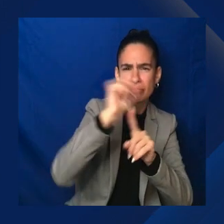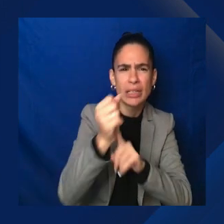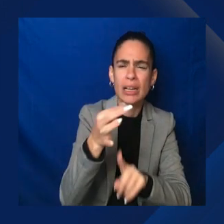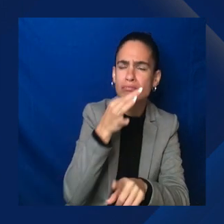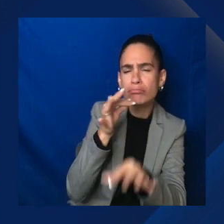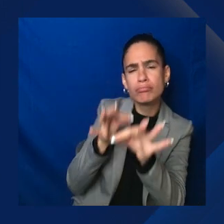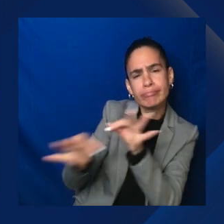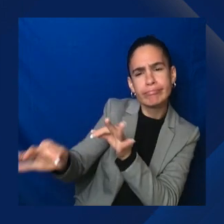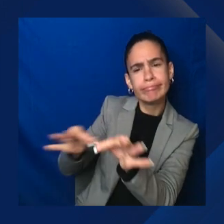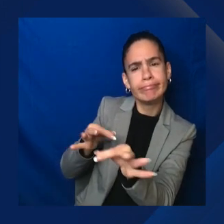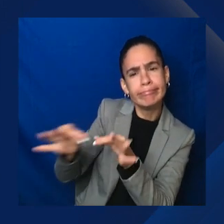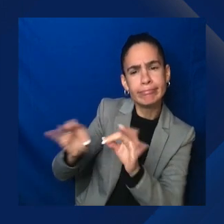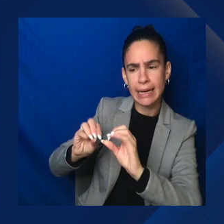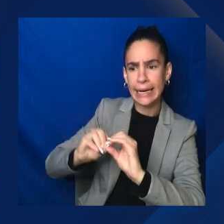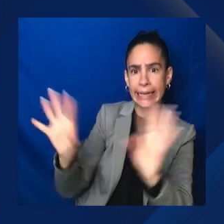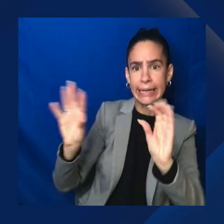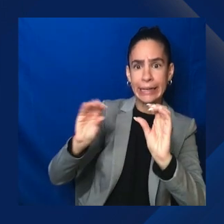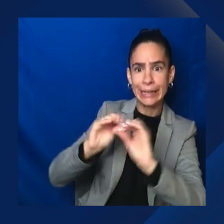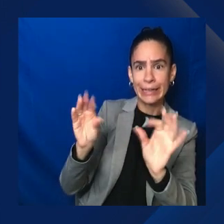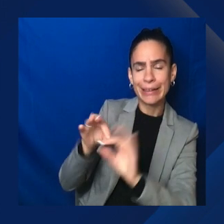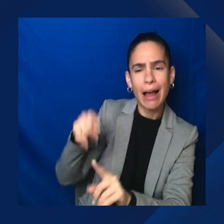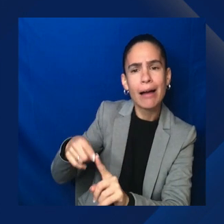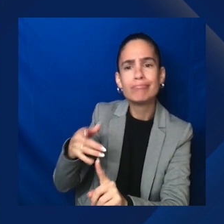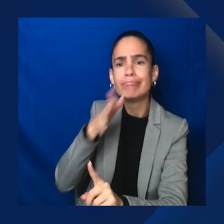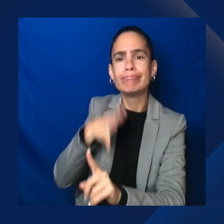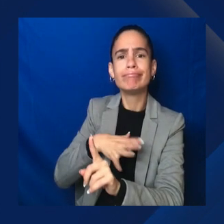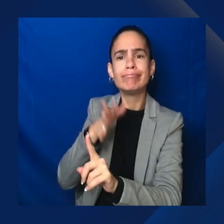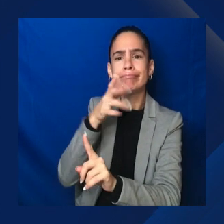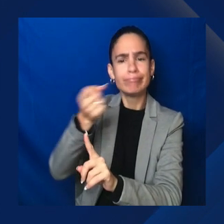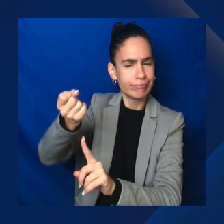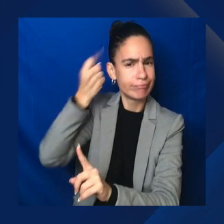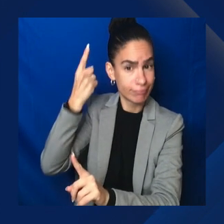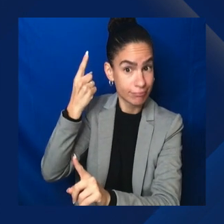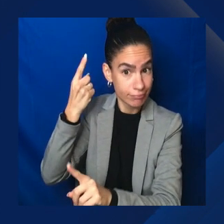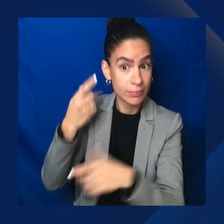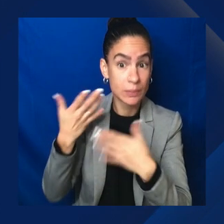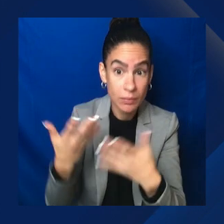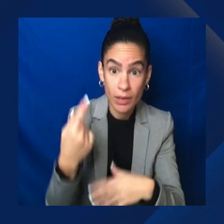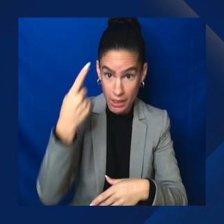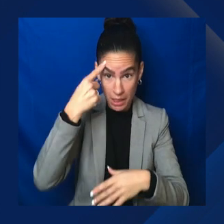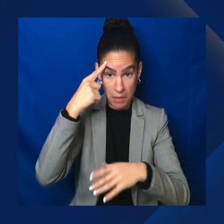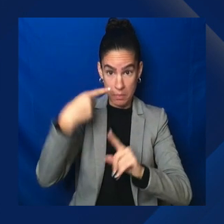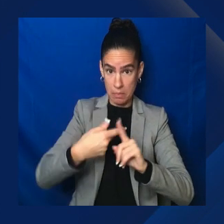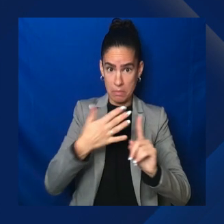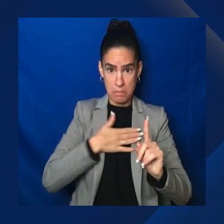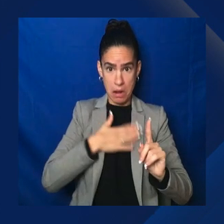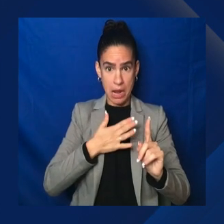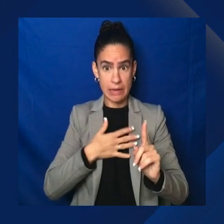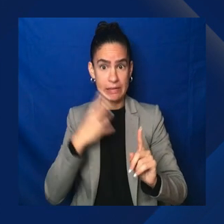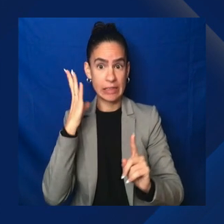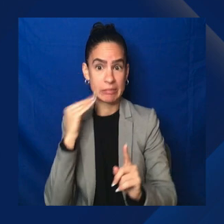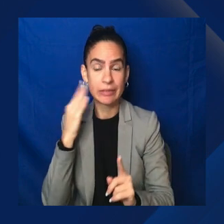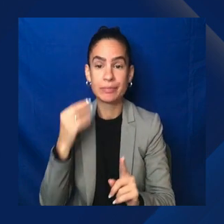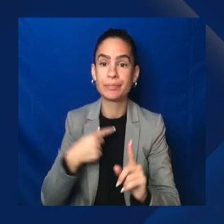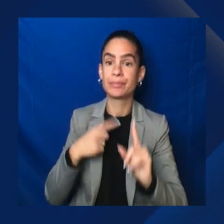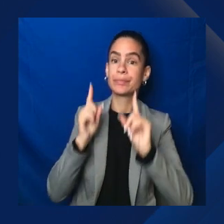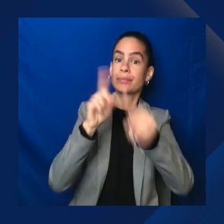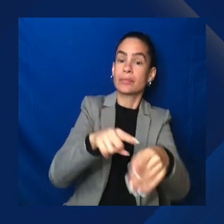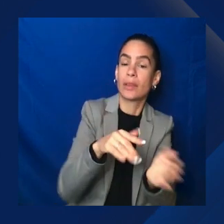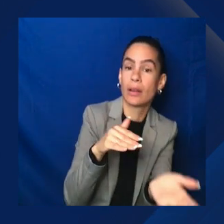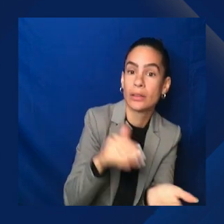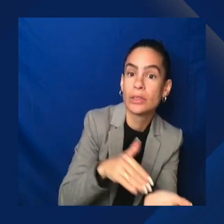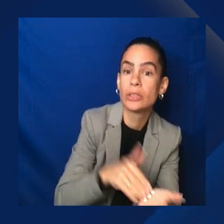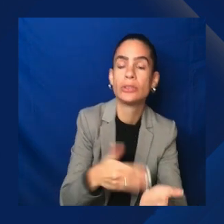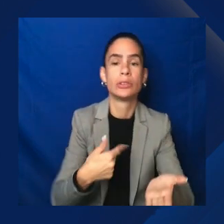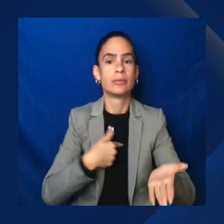that's huge to be able to prepare people. And I think about, you know, my own experience in going to the doctor and not being told that I was